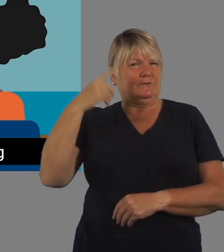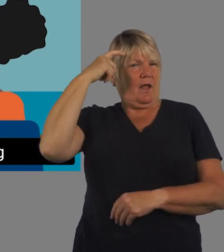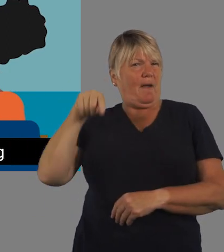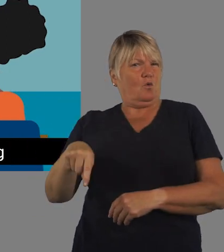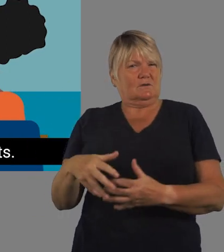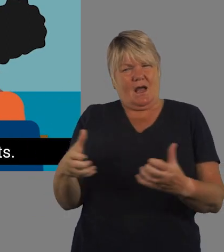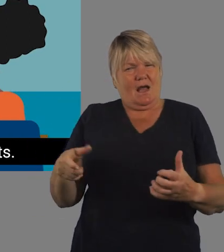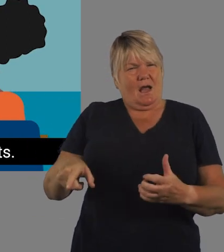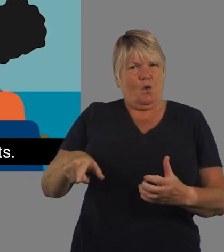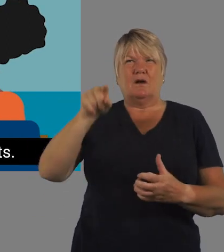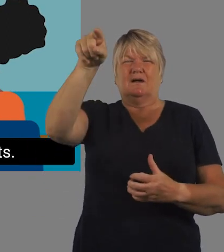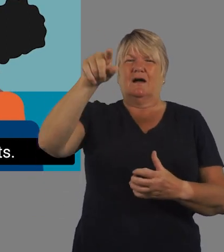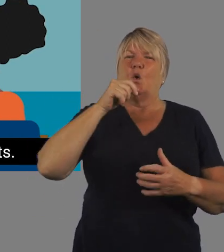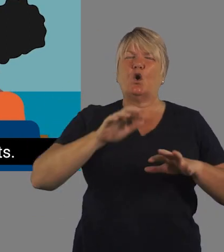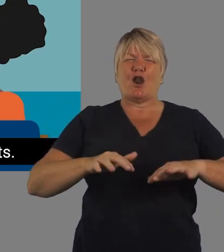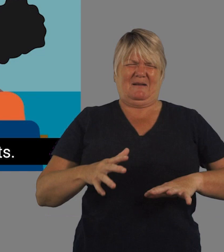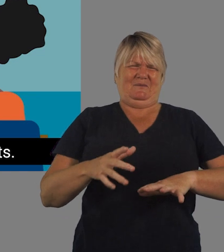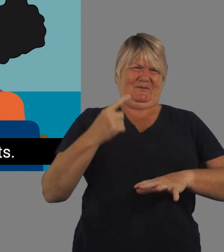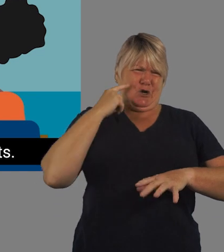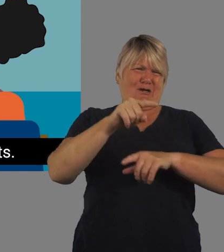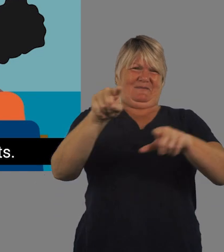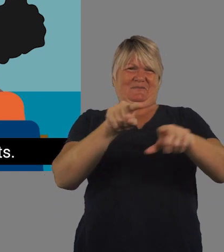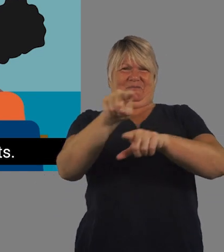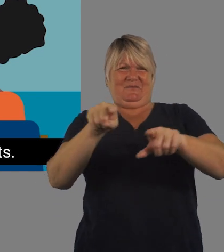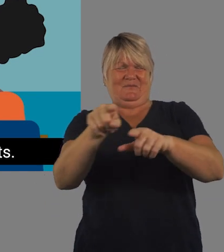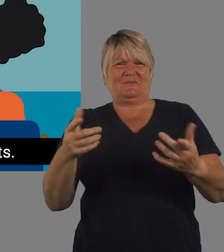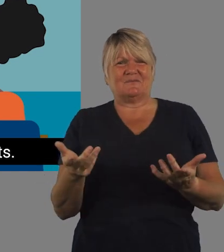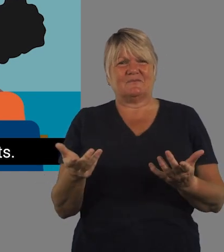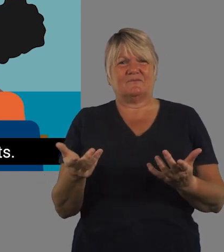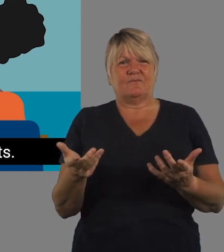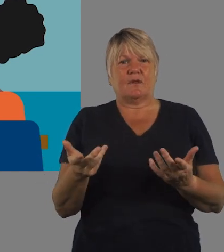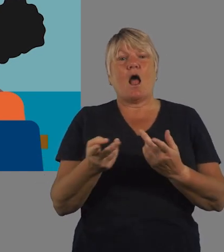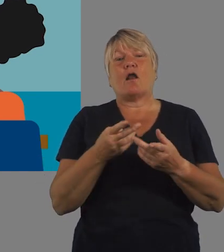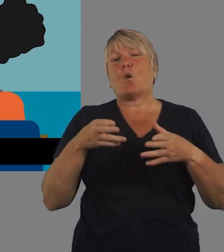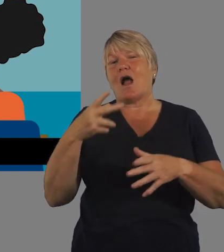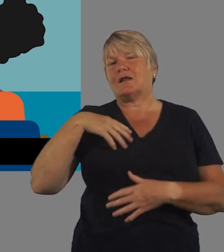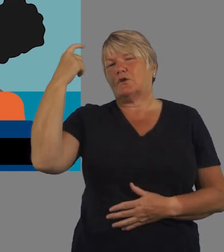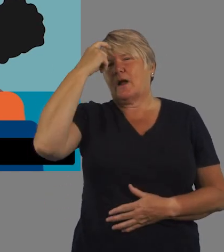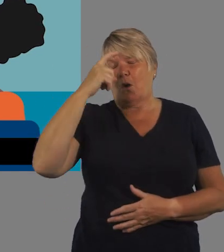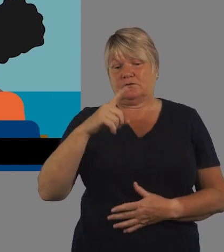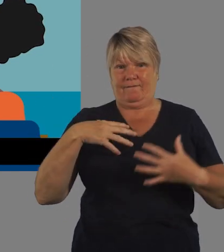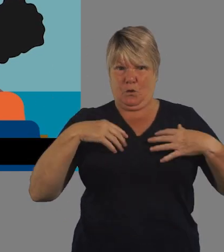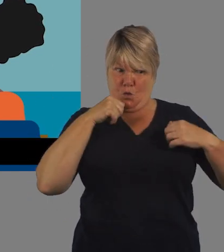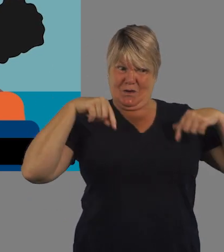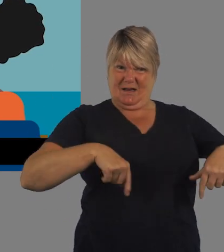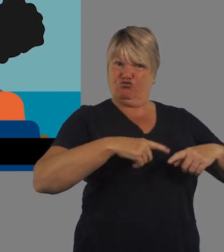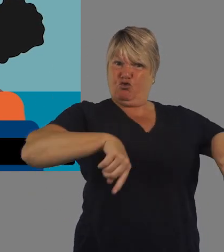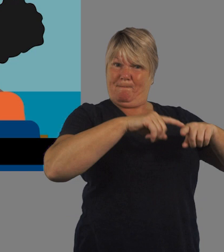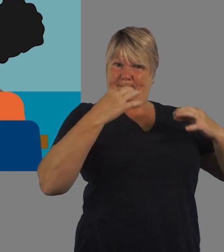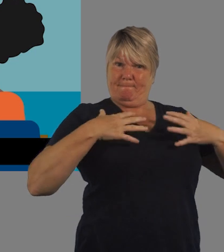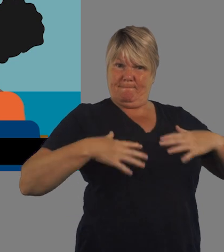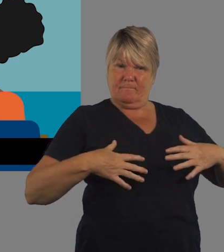doors opening and closing will all be distracting for remote participants. Another approach is for those